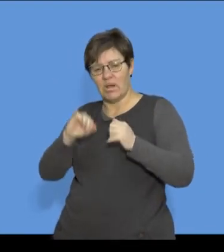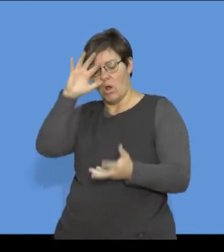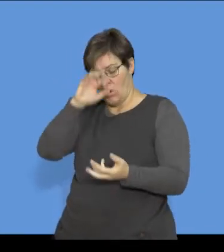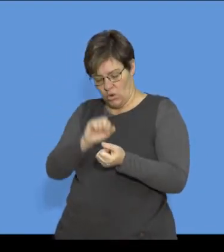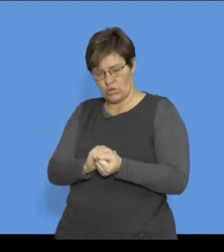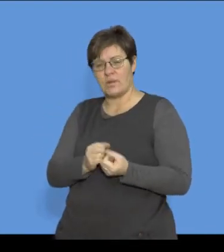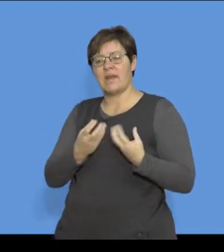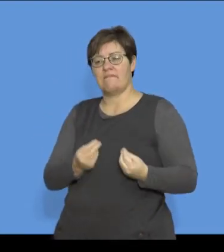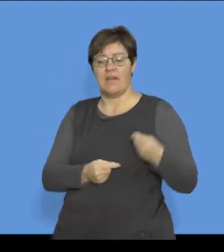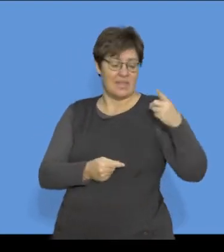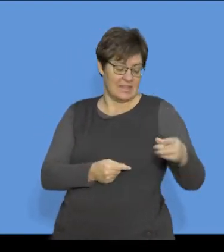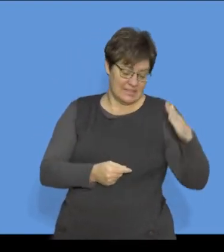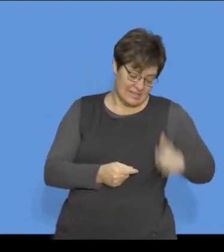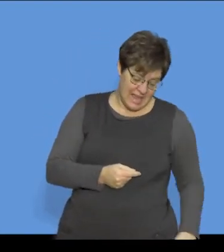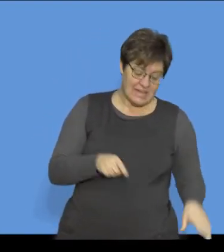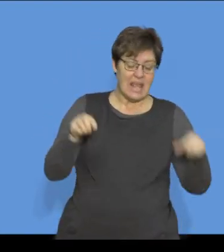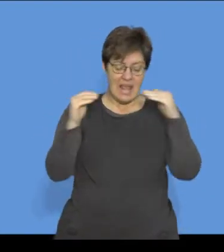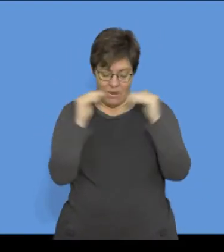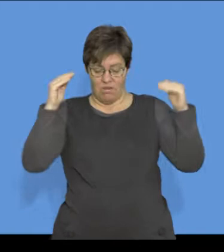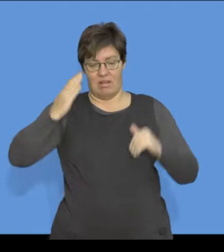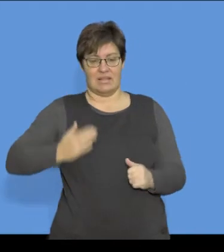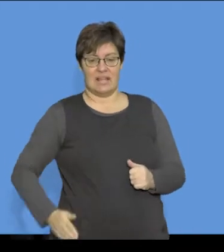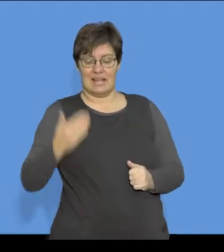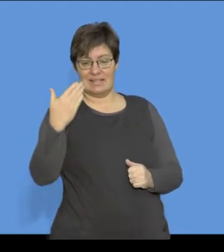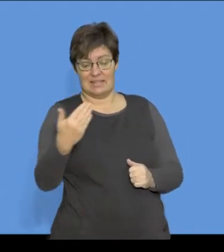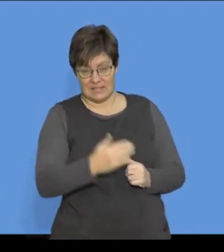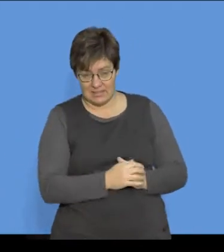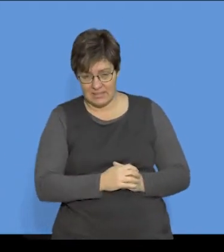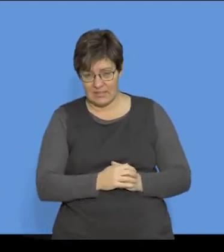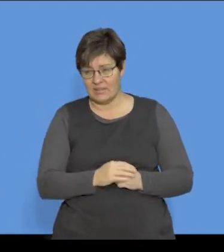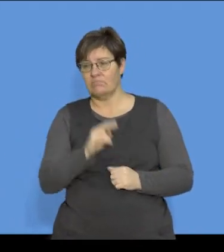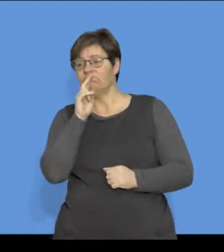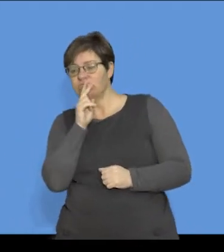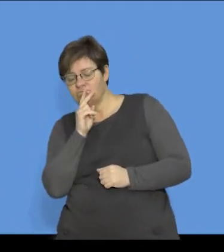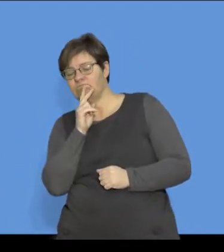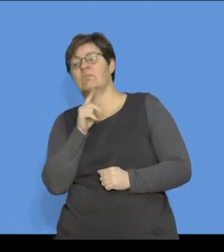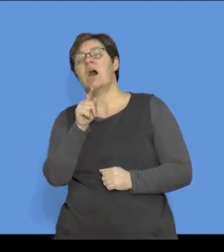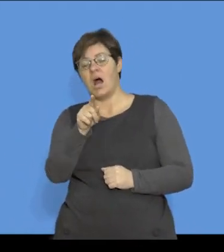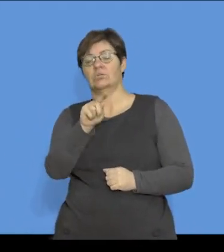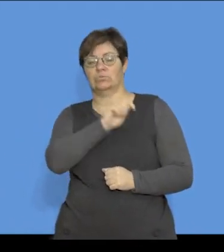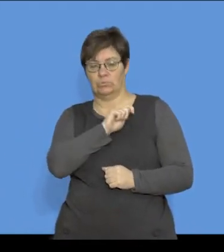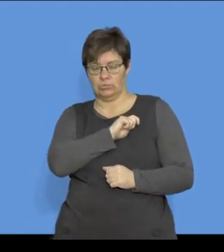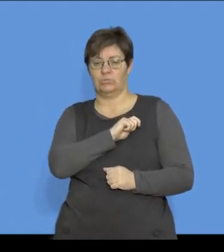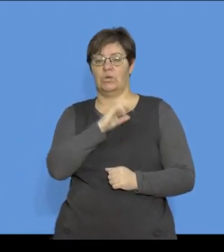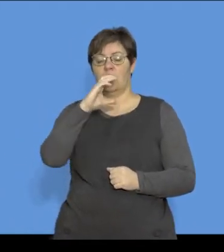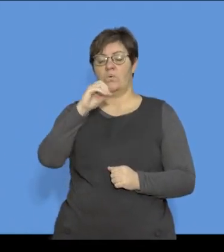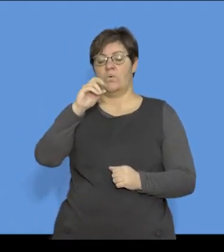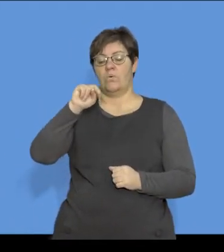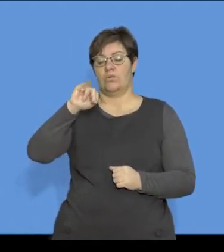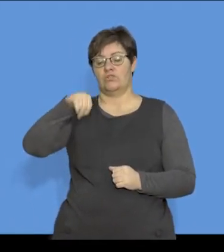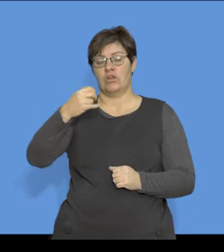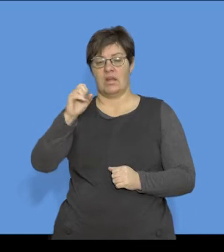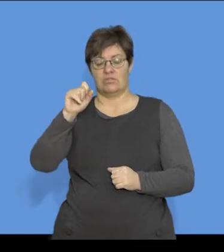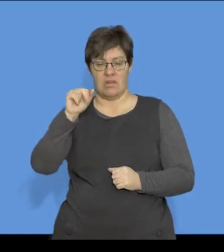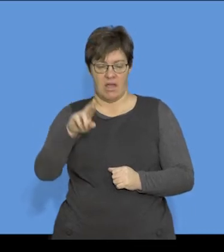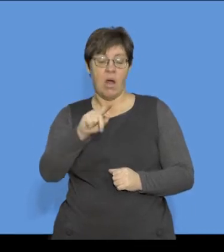that this side is equal to that side, that will then be considered to be a conjuncture, because now you